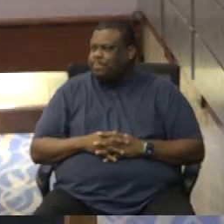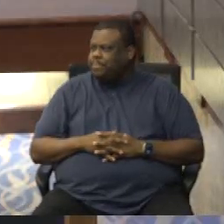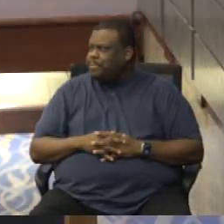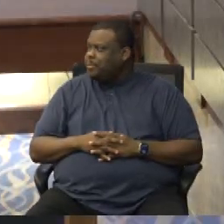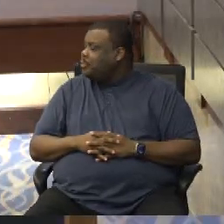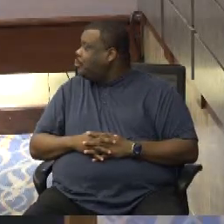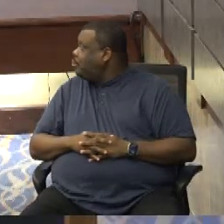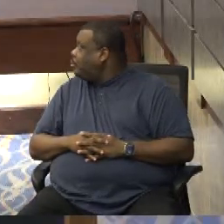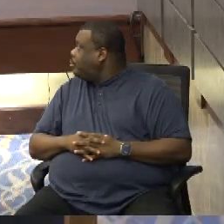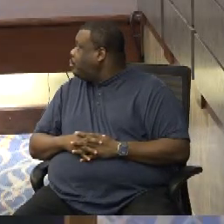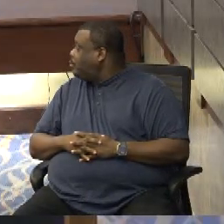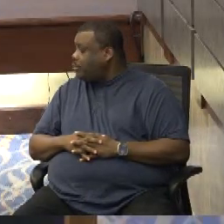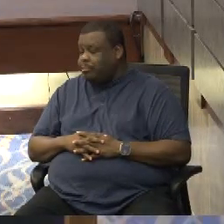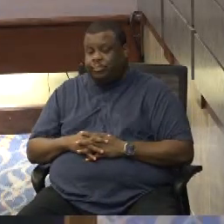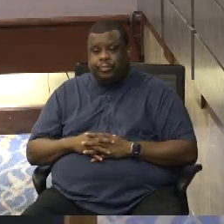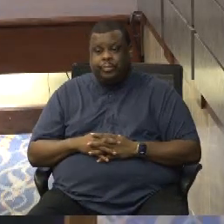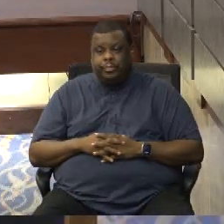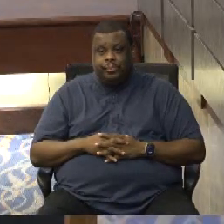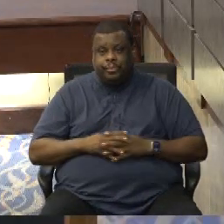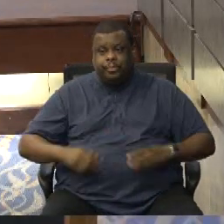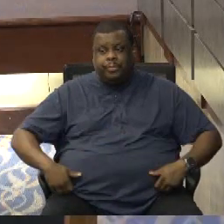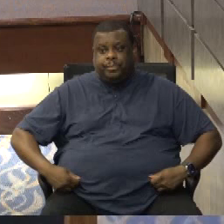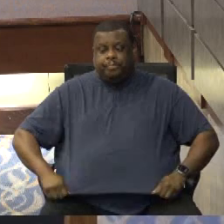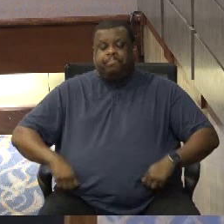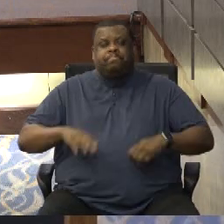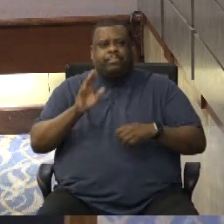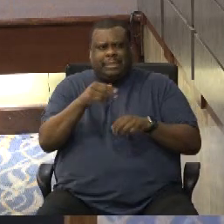If I may say a little bit on, and Please.